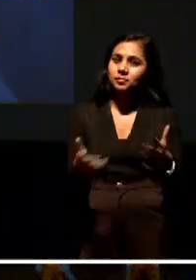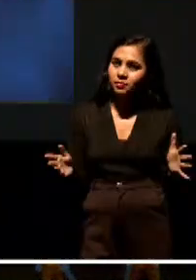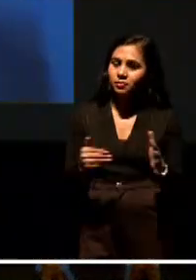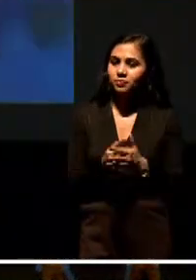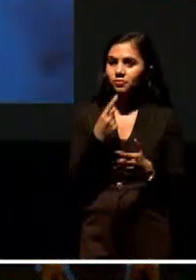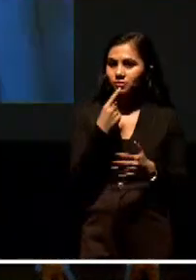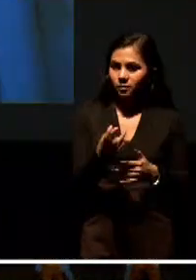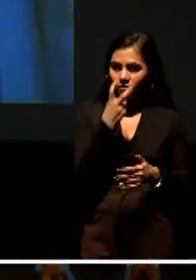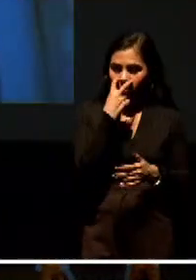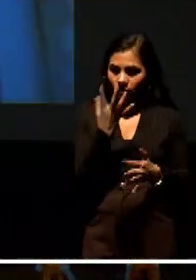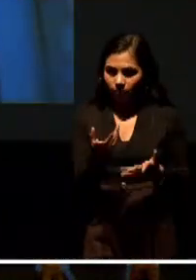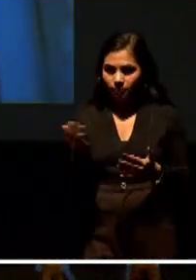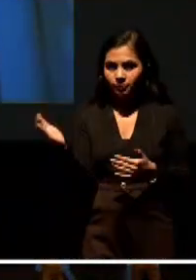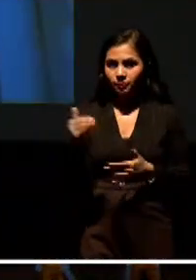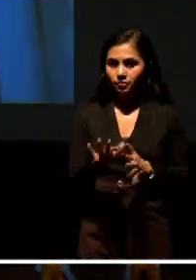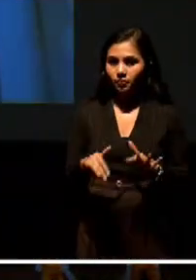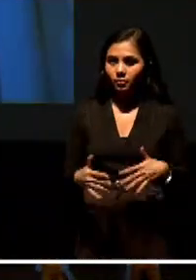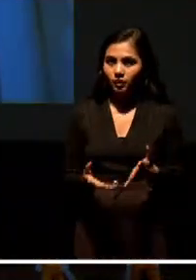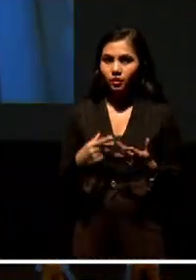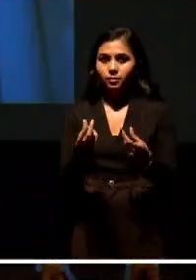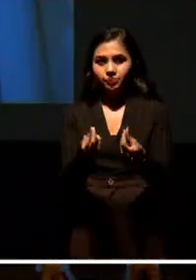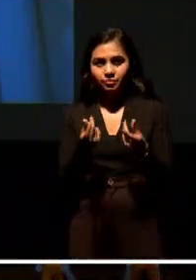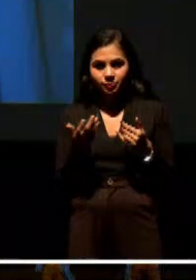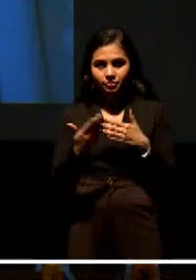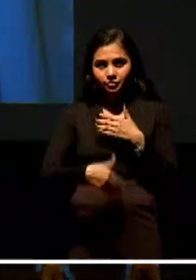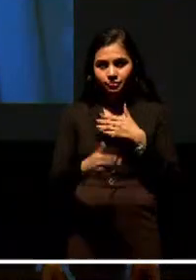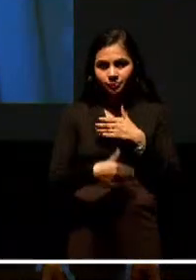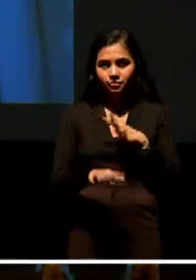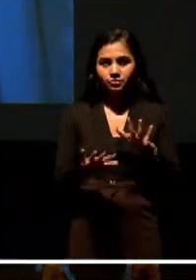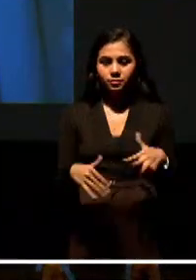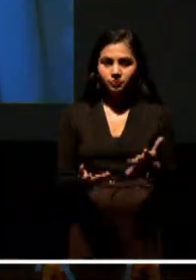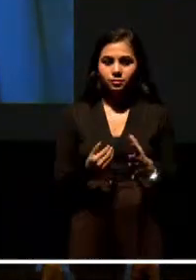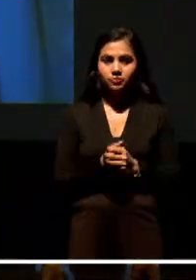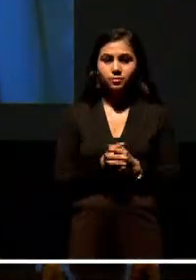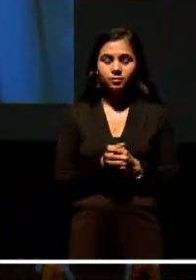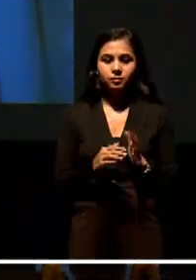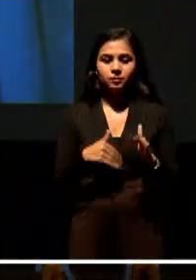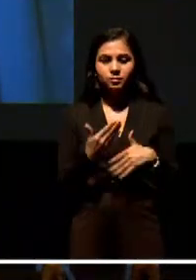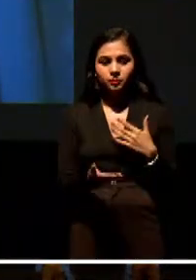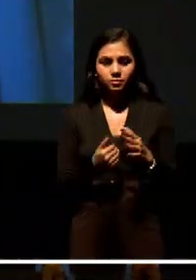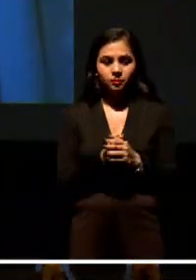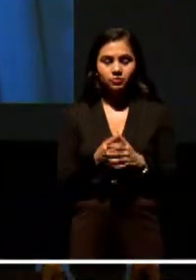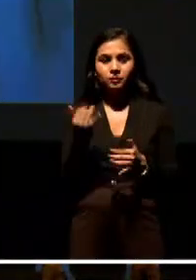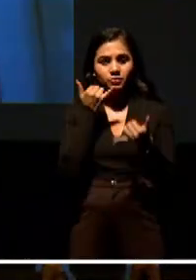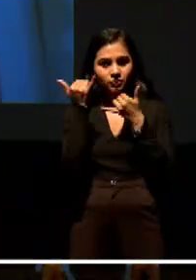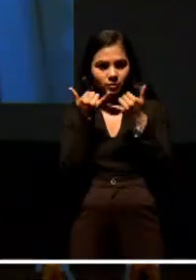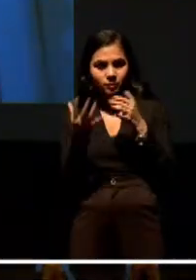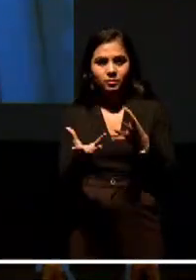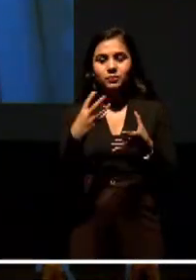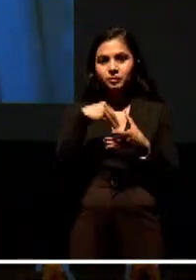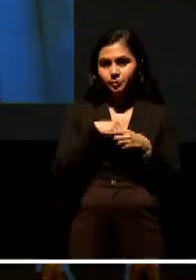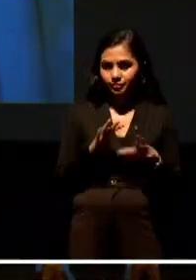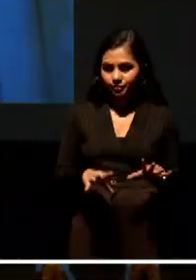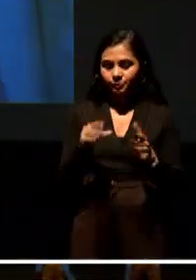a blind person can read faster than a sighted person, and many call centers has adopted this model, and